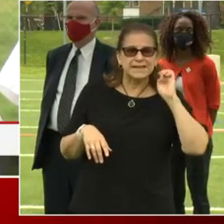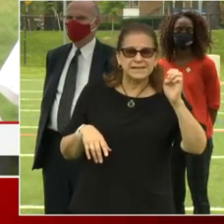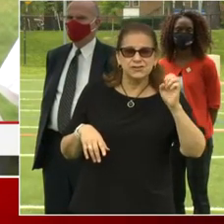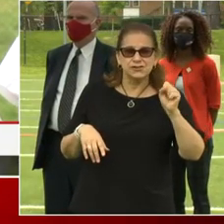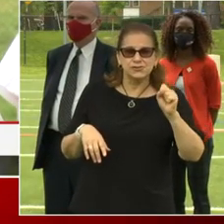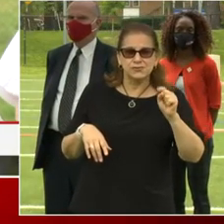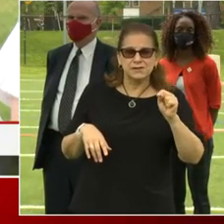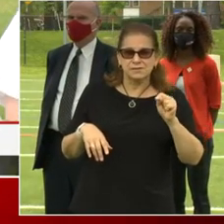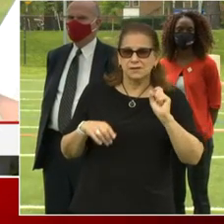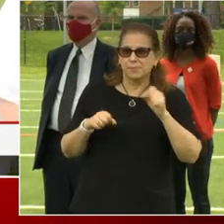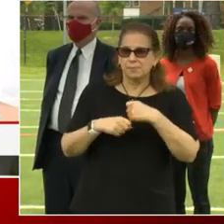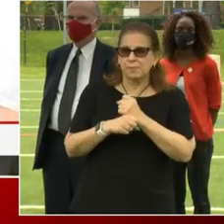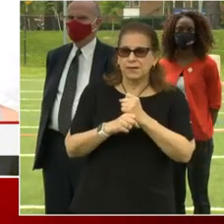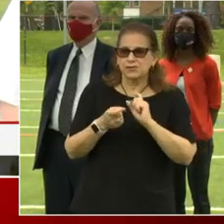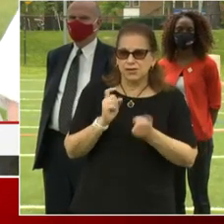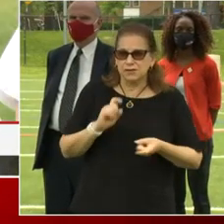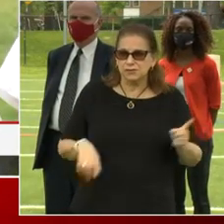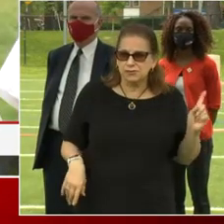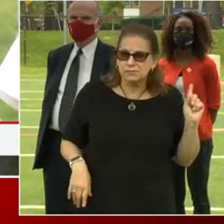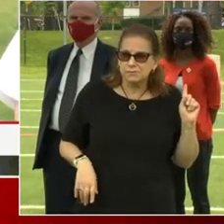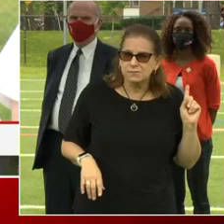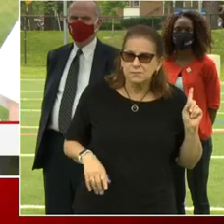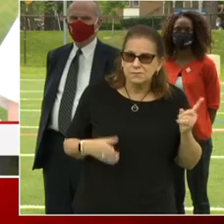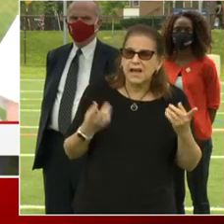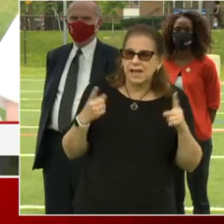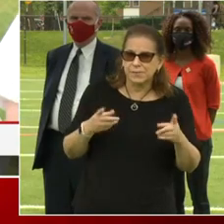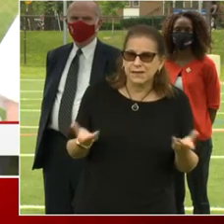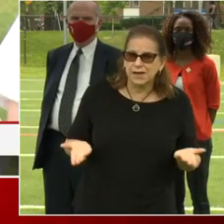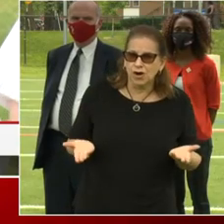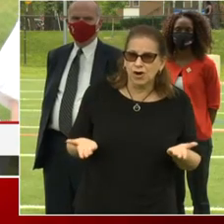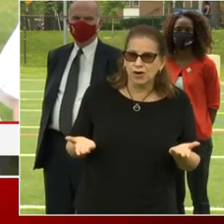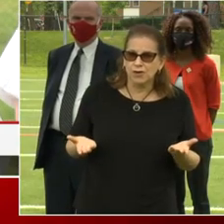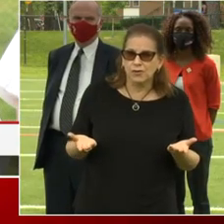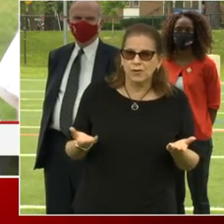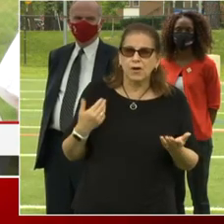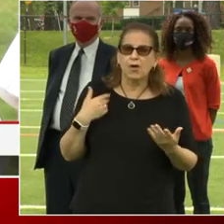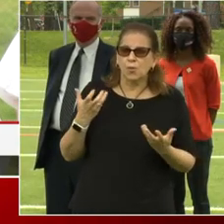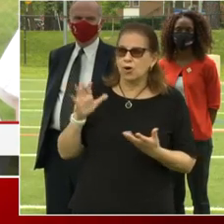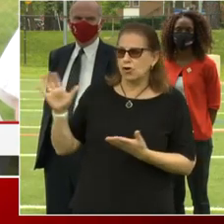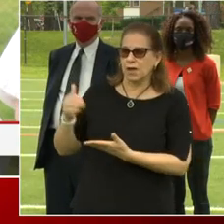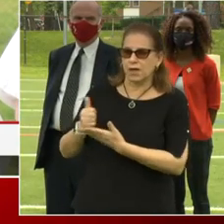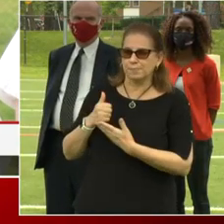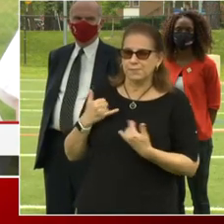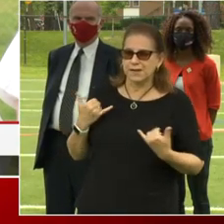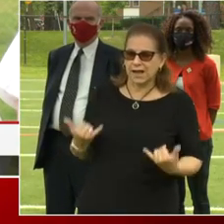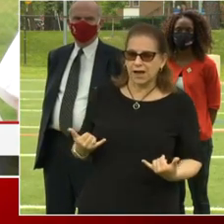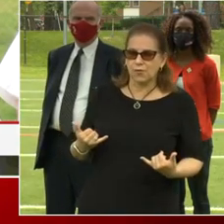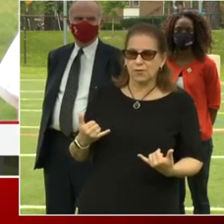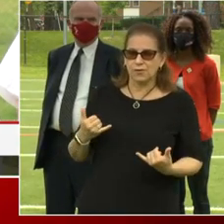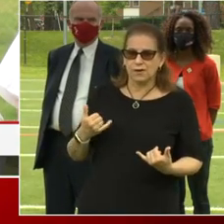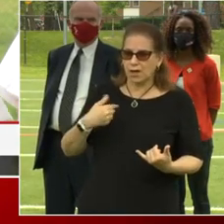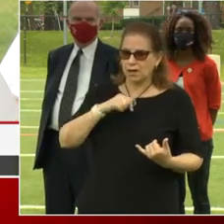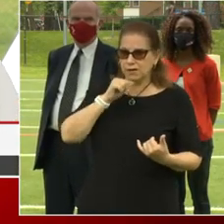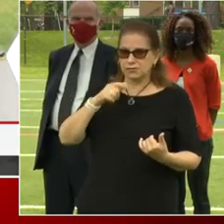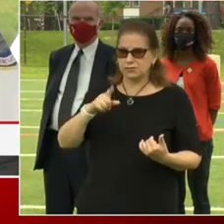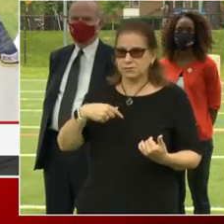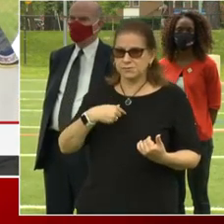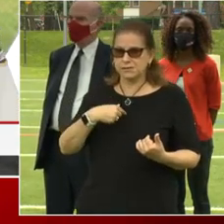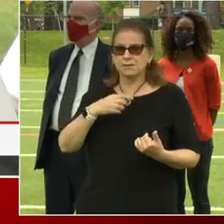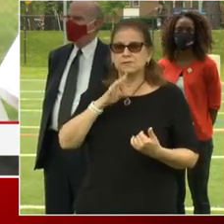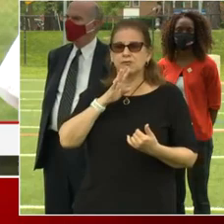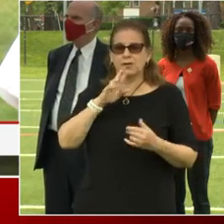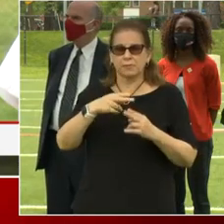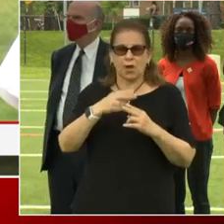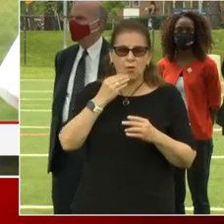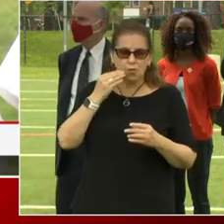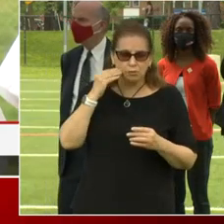a change. And I'm asking you to help the community. We're dealing not only with homelessness and mental